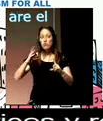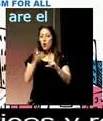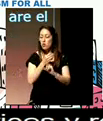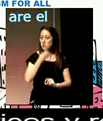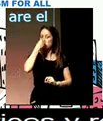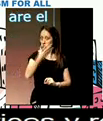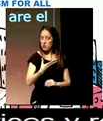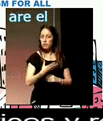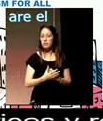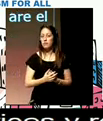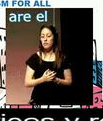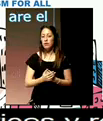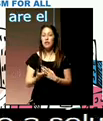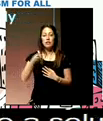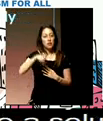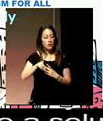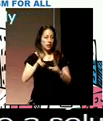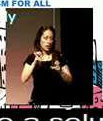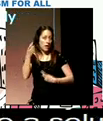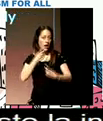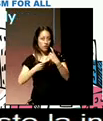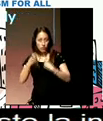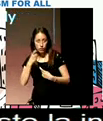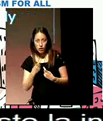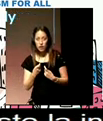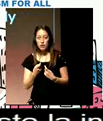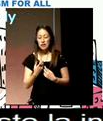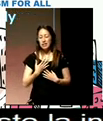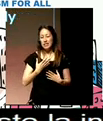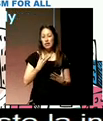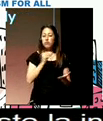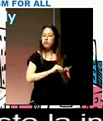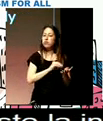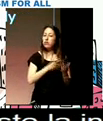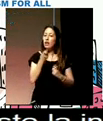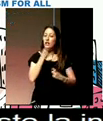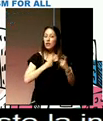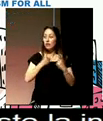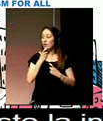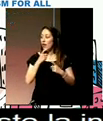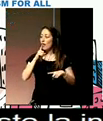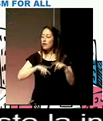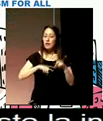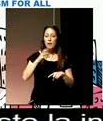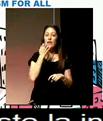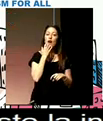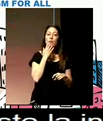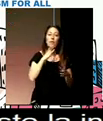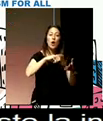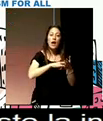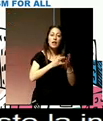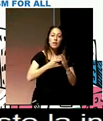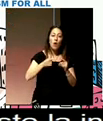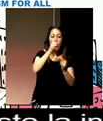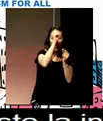sometimes information provision falls between the design team and the service provider, and